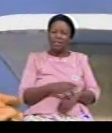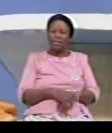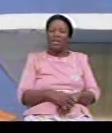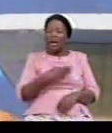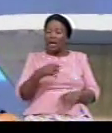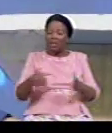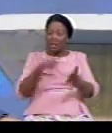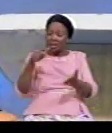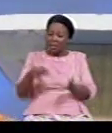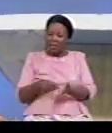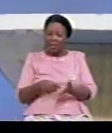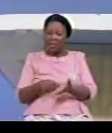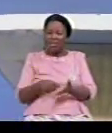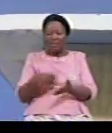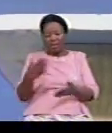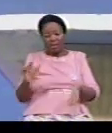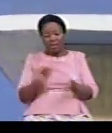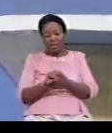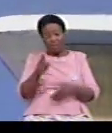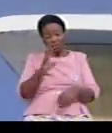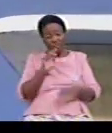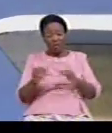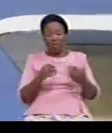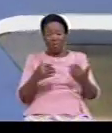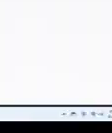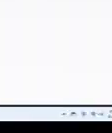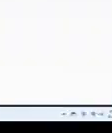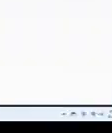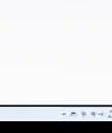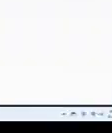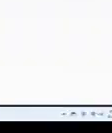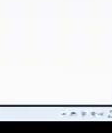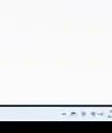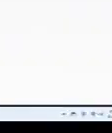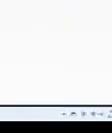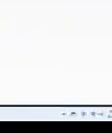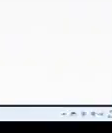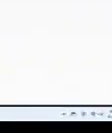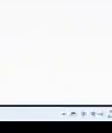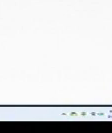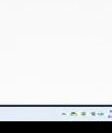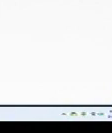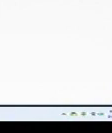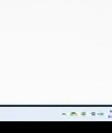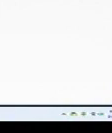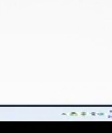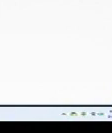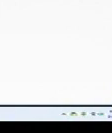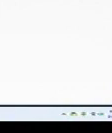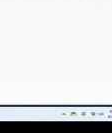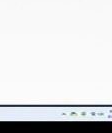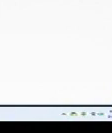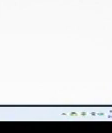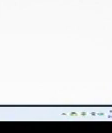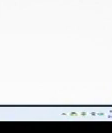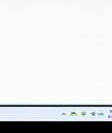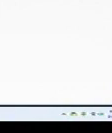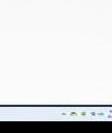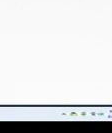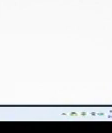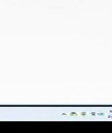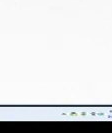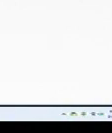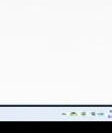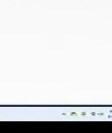this thing that you are doing, transgressing. Let nothing affect my prayer today. I want somebody to open his mouth and